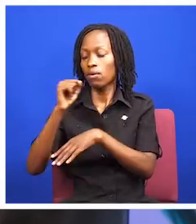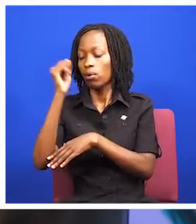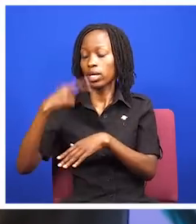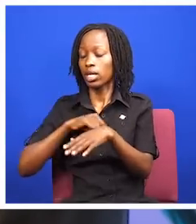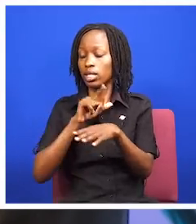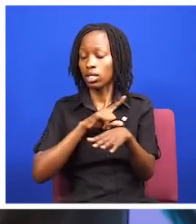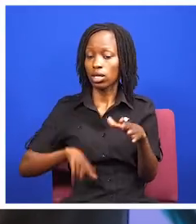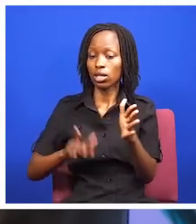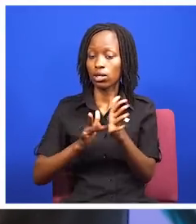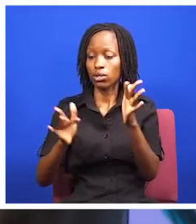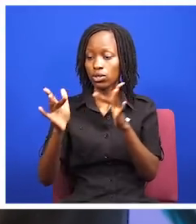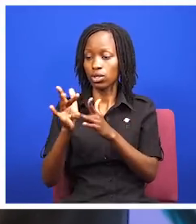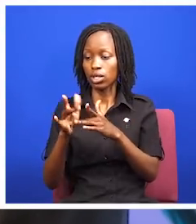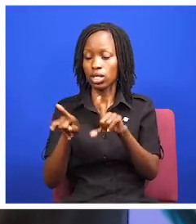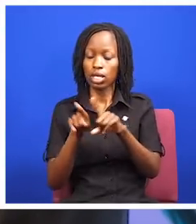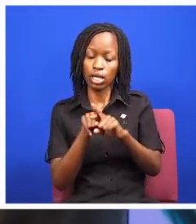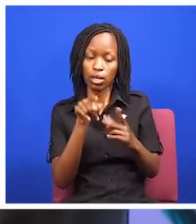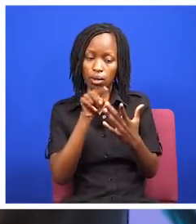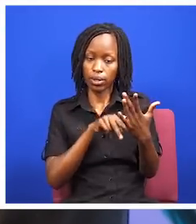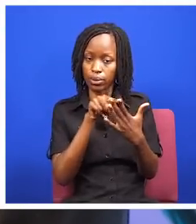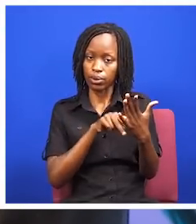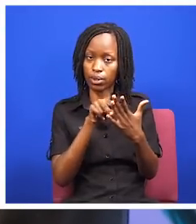you gave us, Lord Jesus. Jesus,